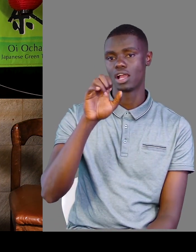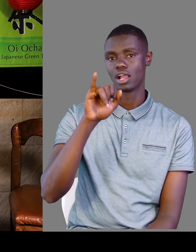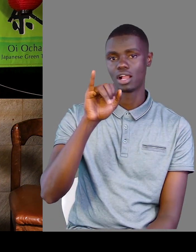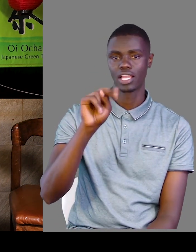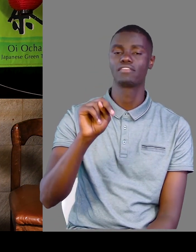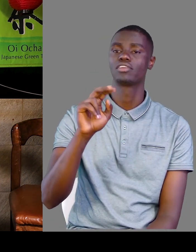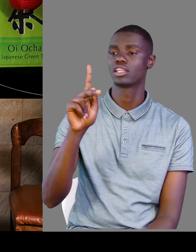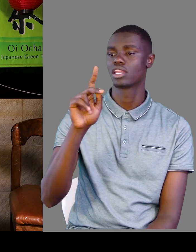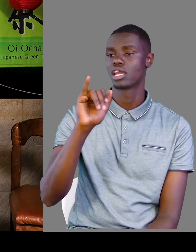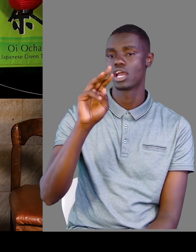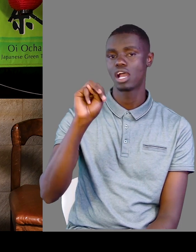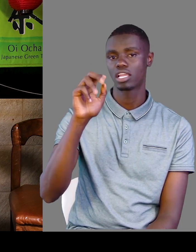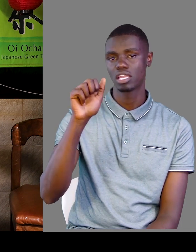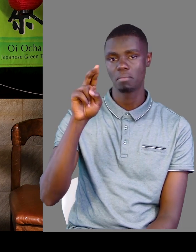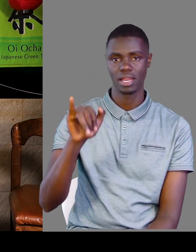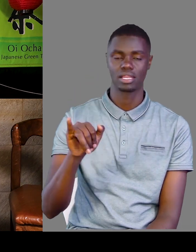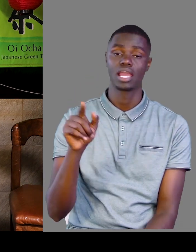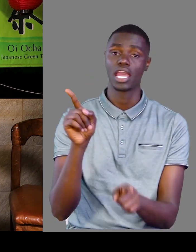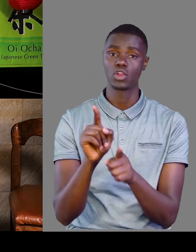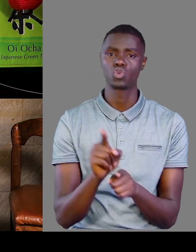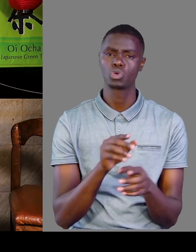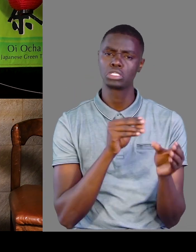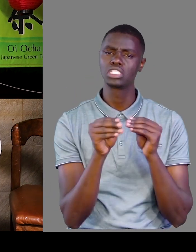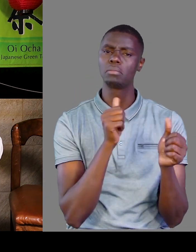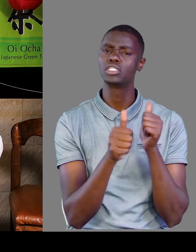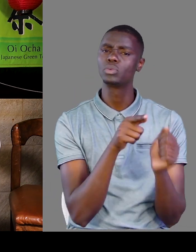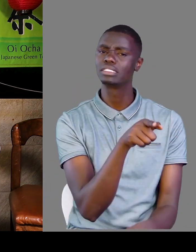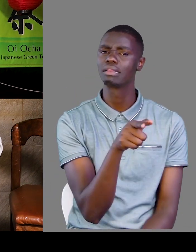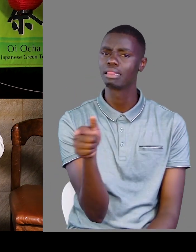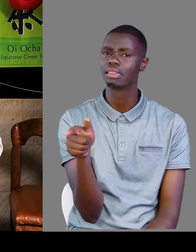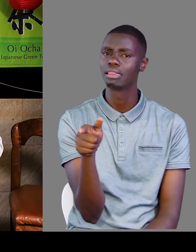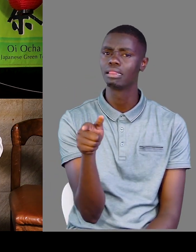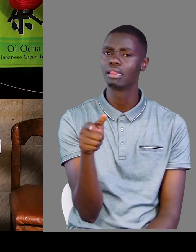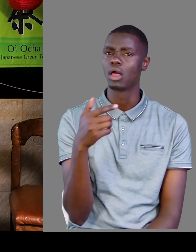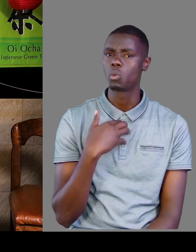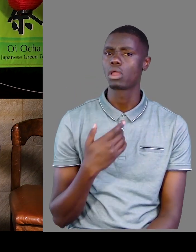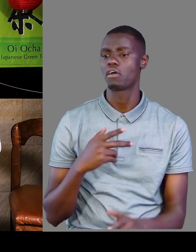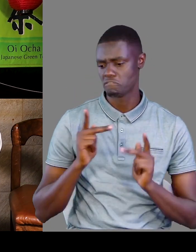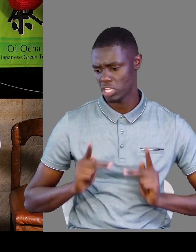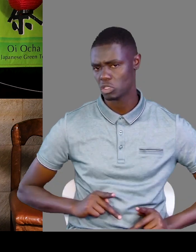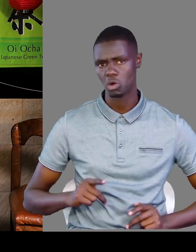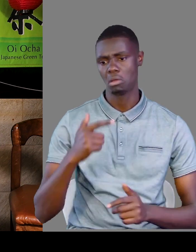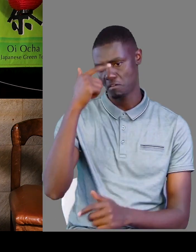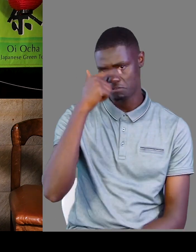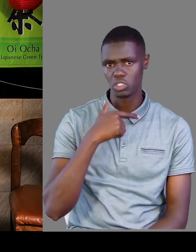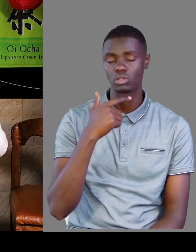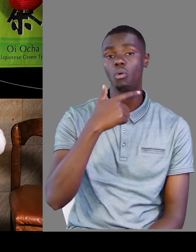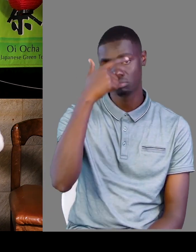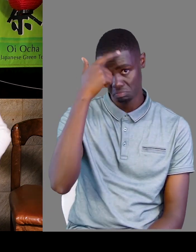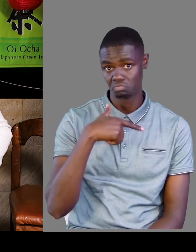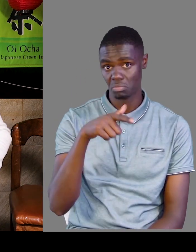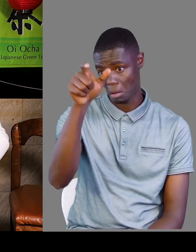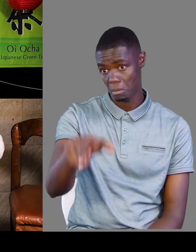Kevin? Big shout out to Kevin Kimani. Alafu nikuulize hiyo disability yake ni which disability? Unajua kuna leg, kuna vision,